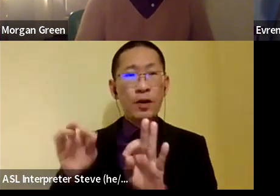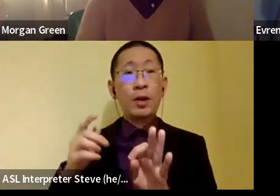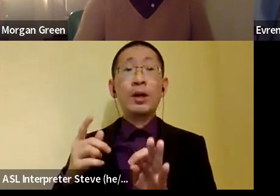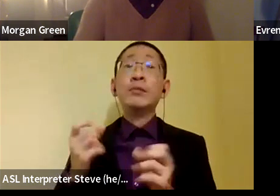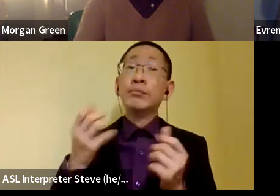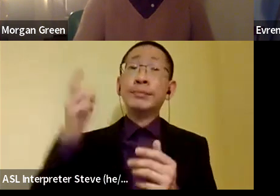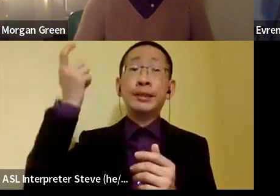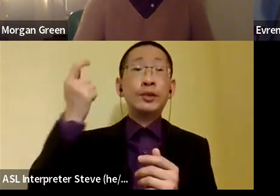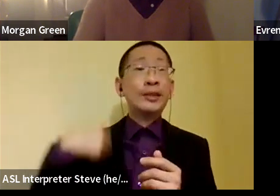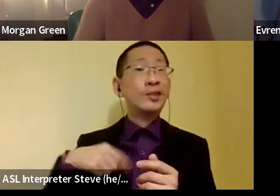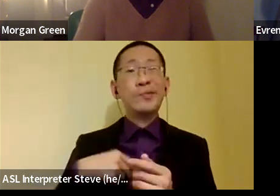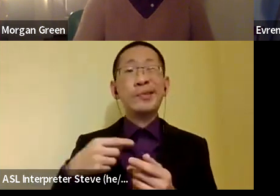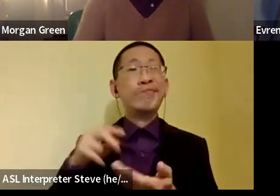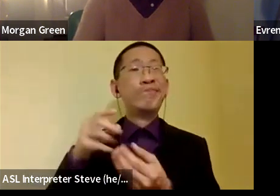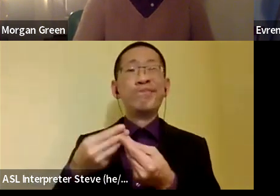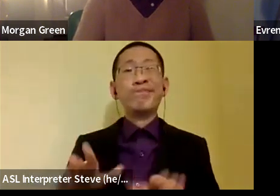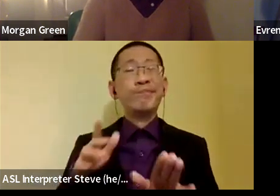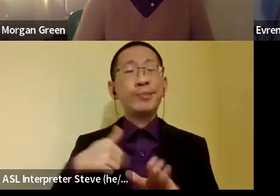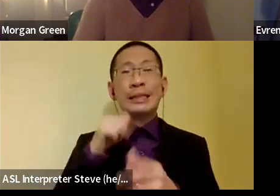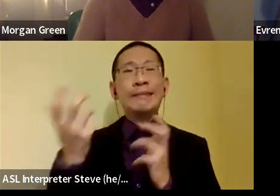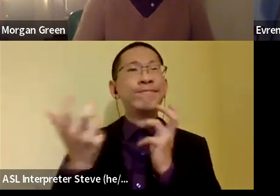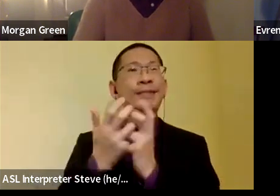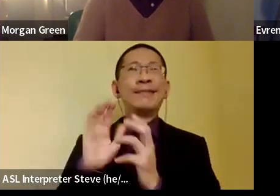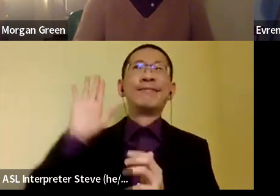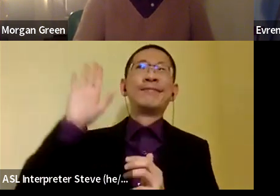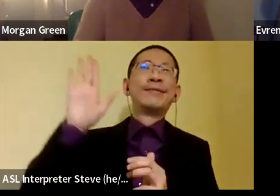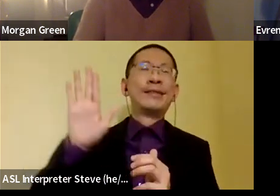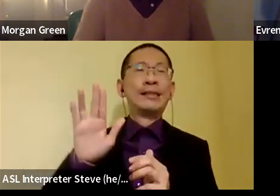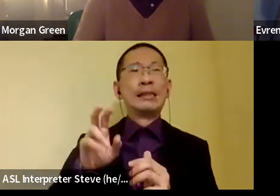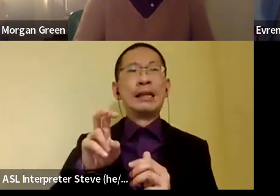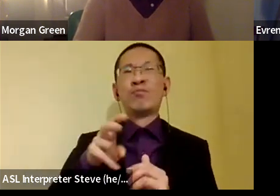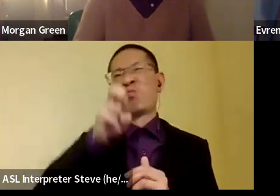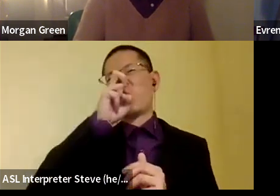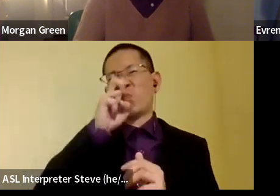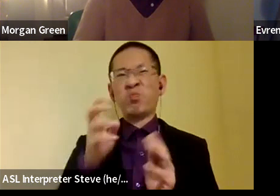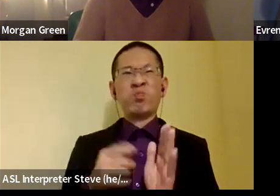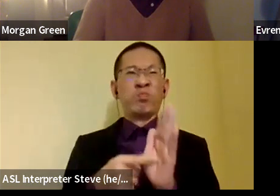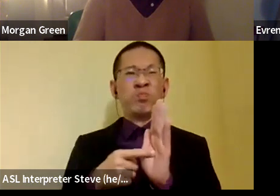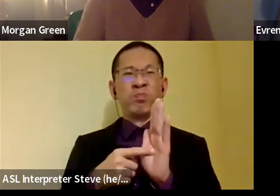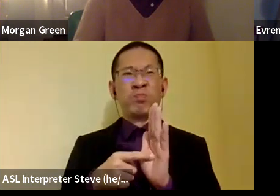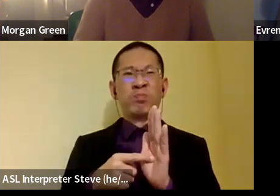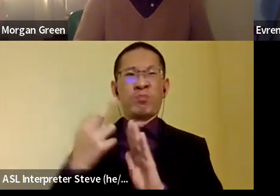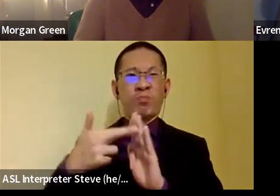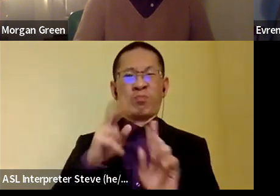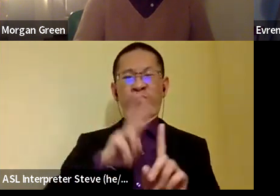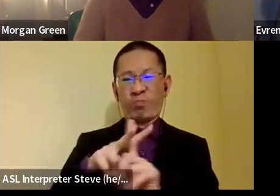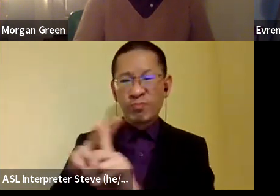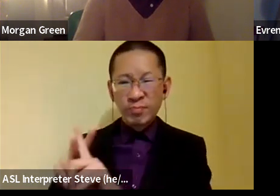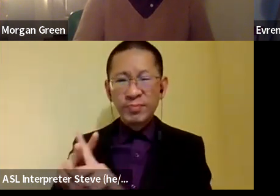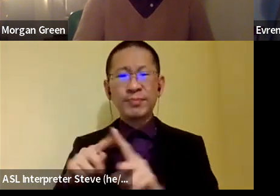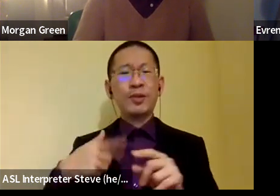lot of grants because we didn't fit the sort of box, you know, but then we've been able to sort of push it further.